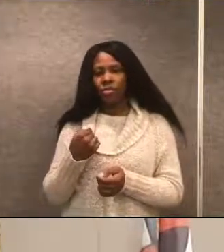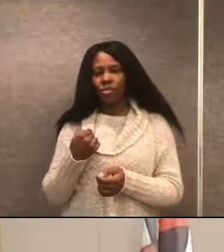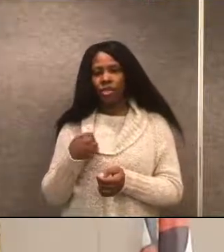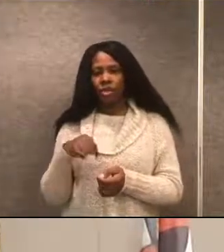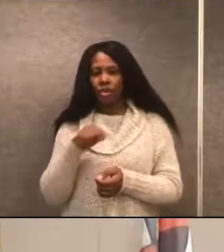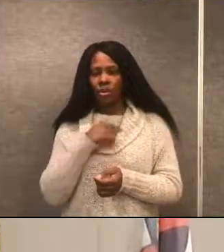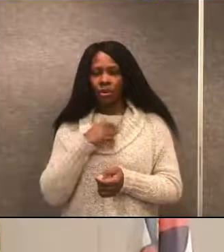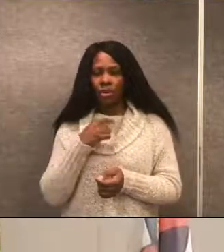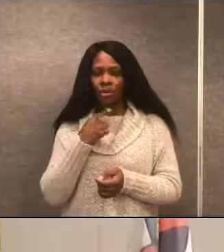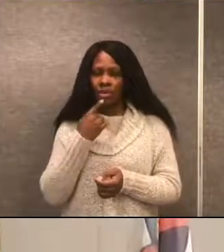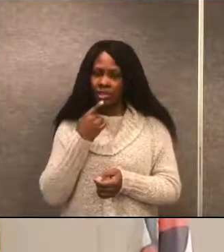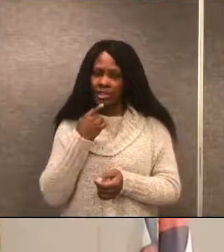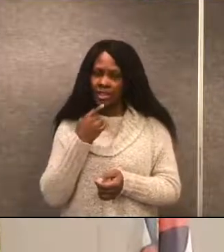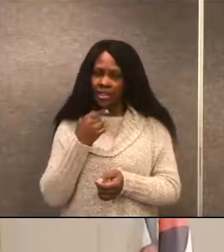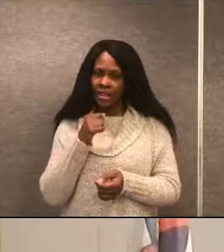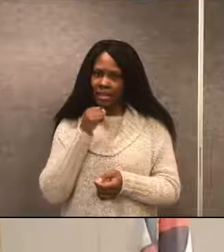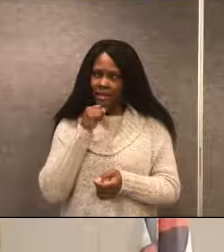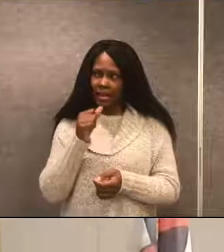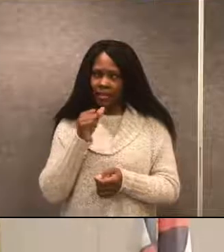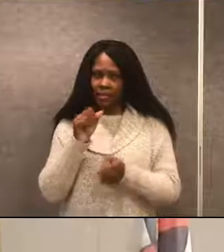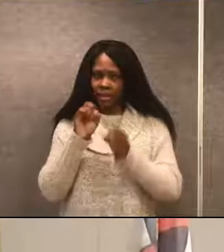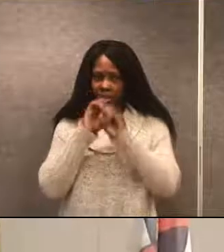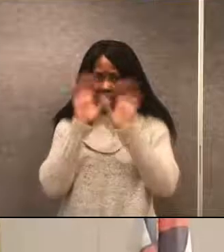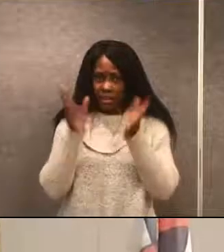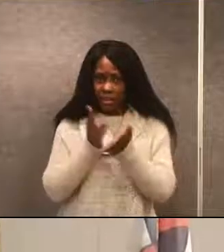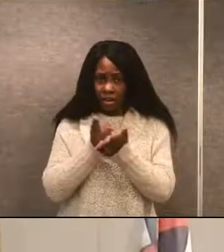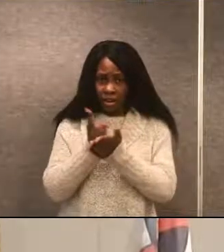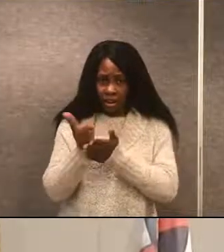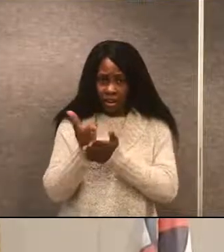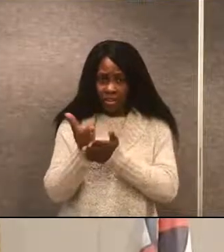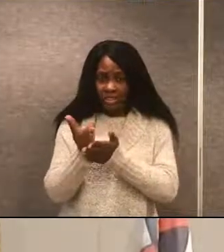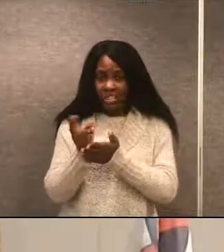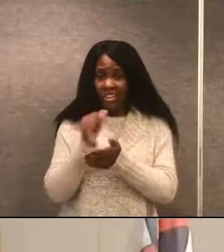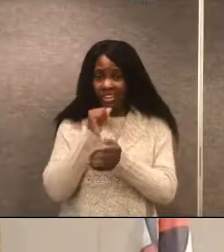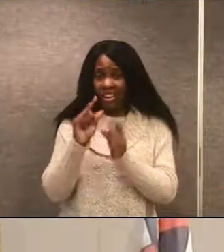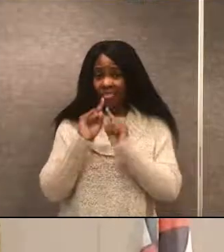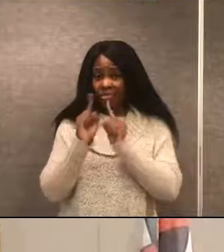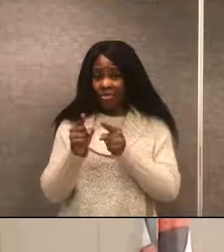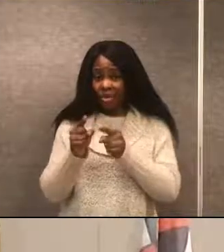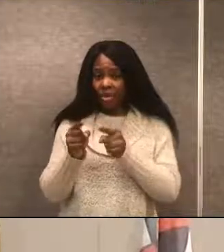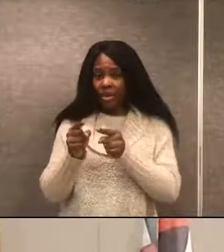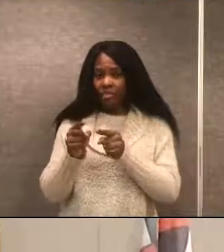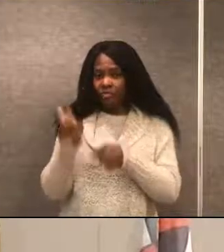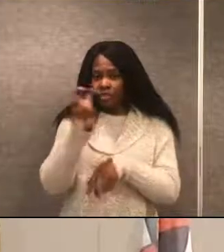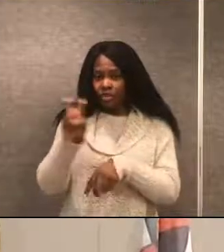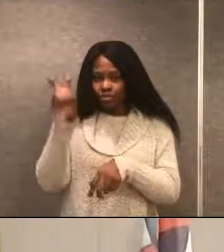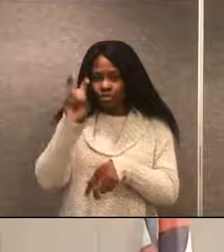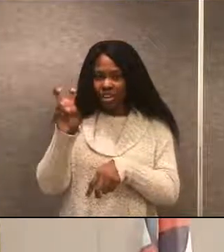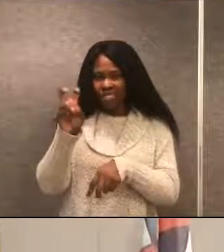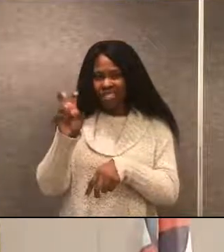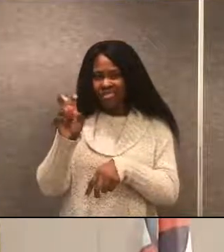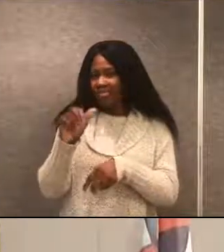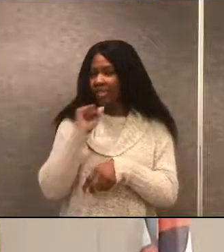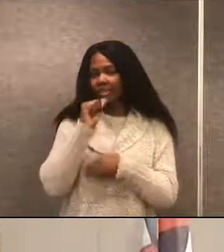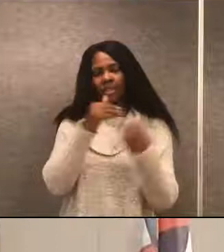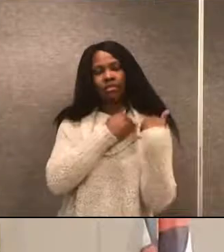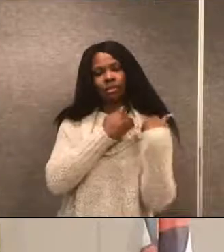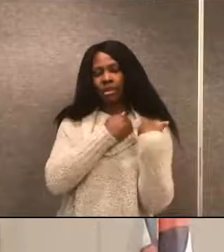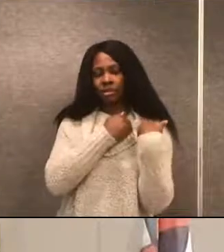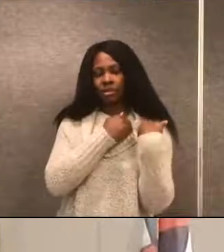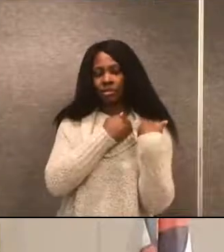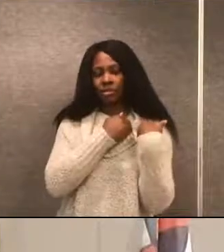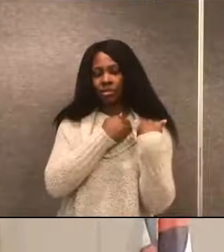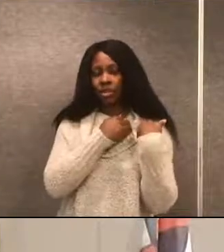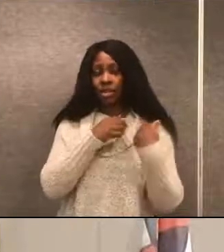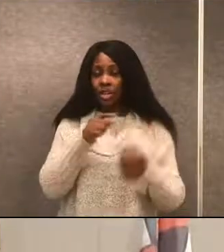not reporting travel to a high-risk area as irresponsible, because you don't know.